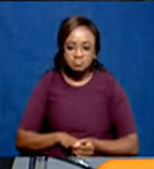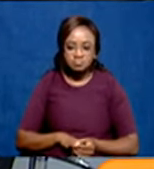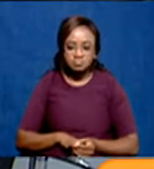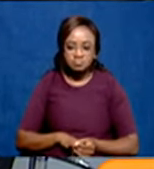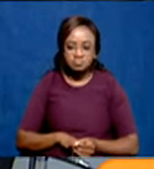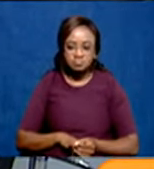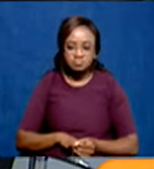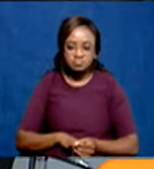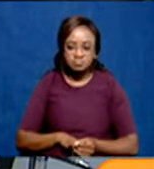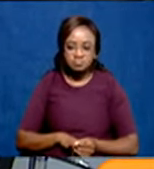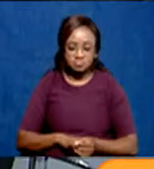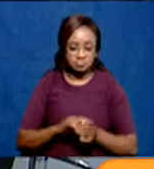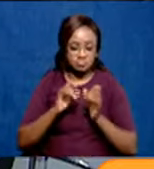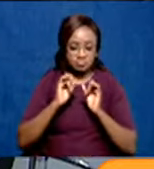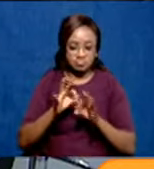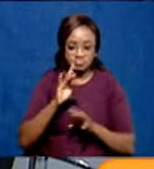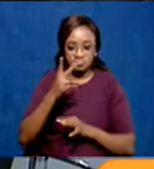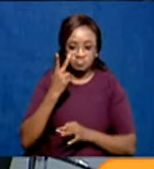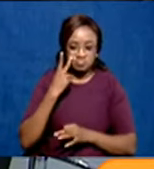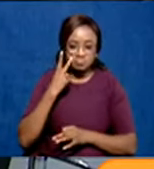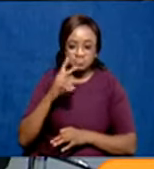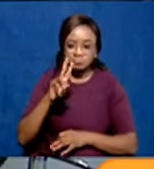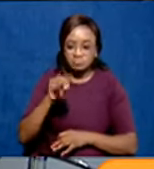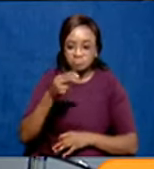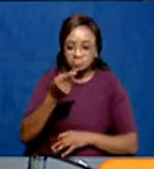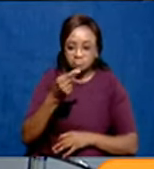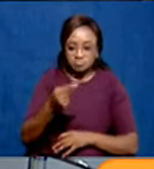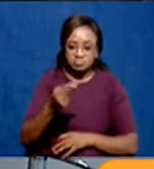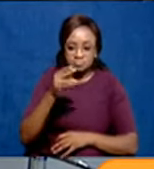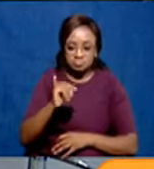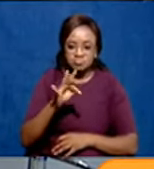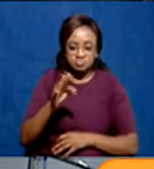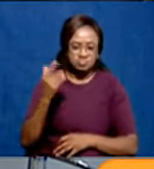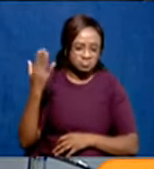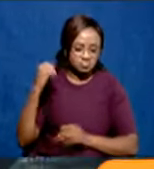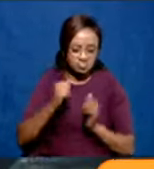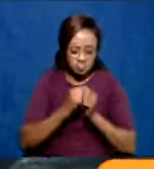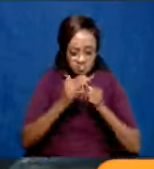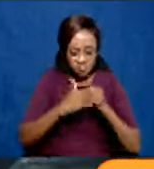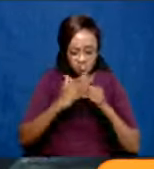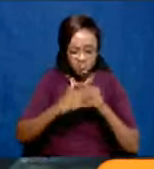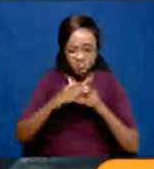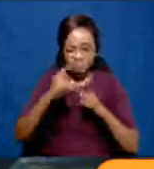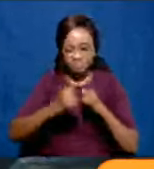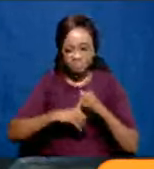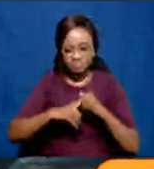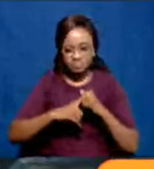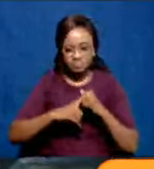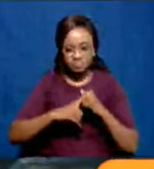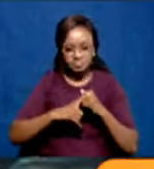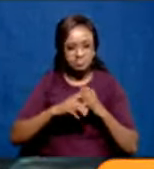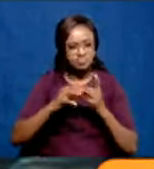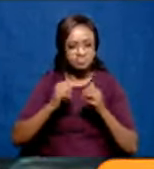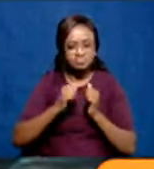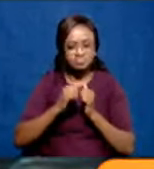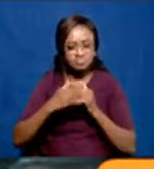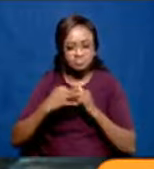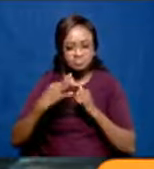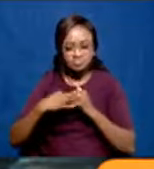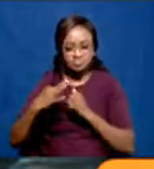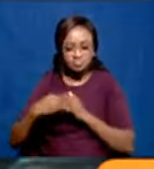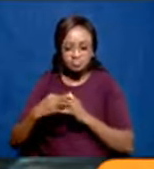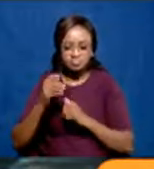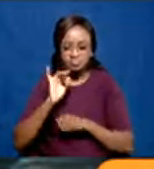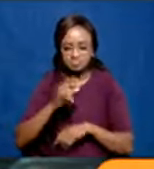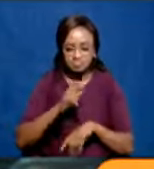given. And if you look at NHIF, the way it was in 1966, it was only for civil servants. In 1998, when it was repealed, it